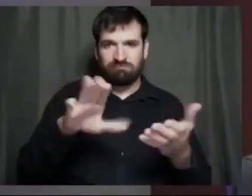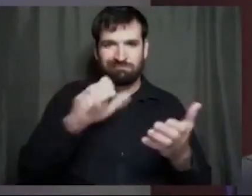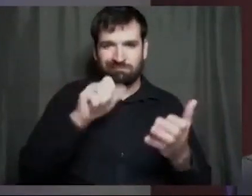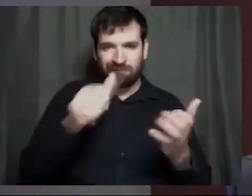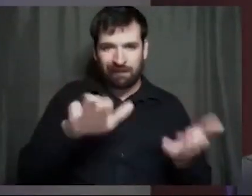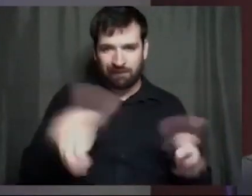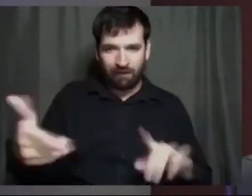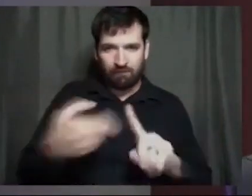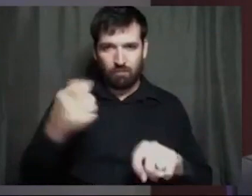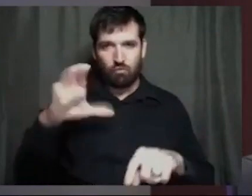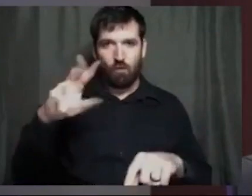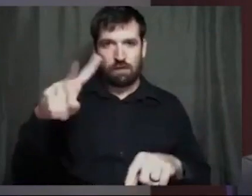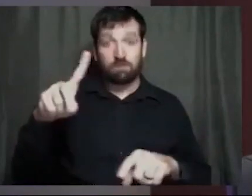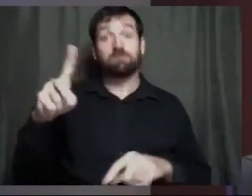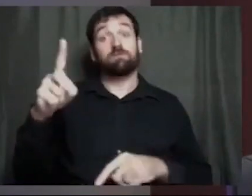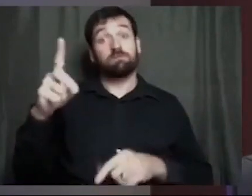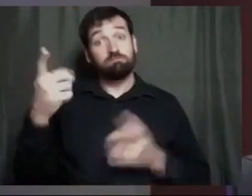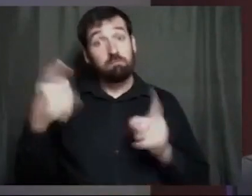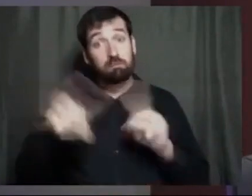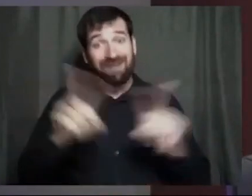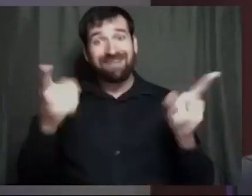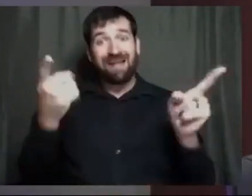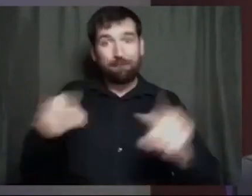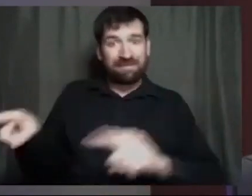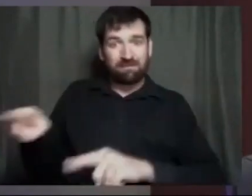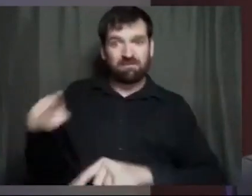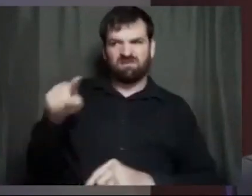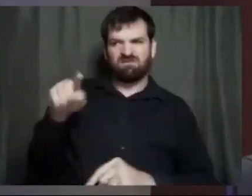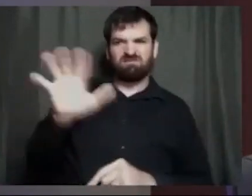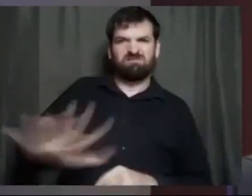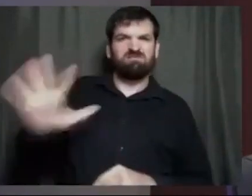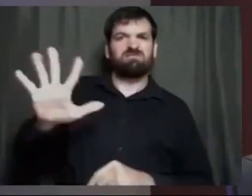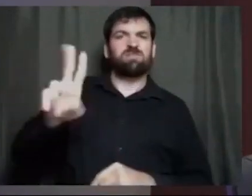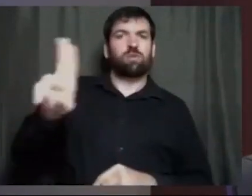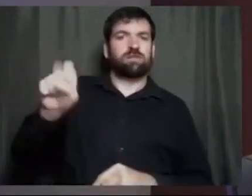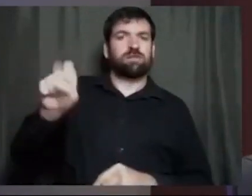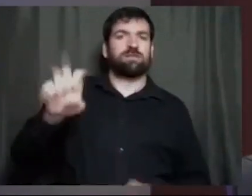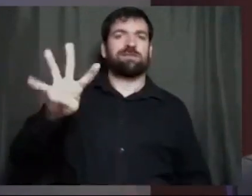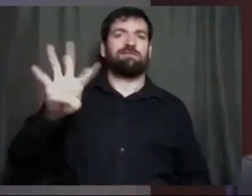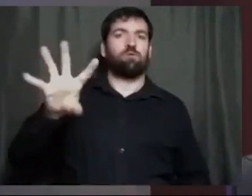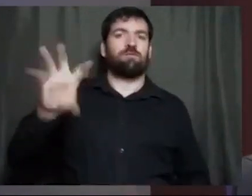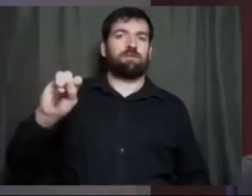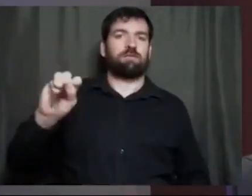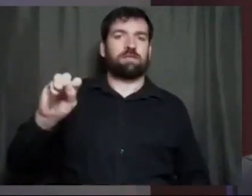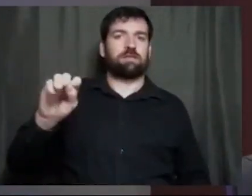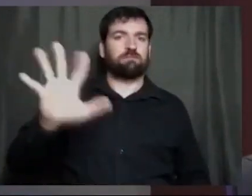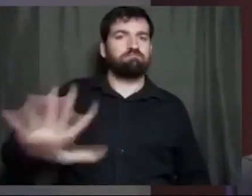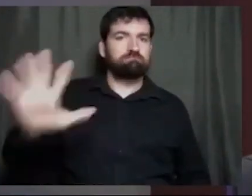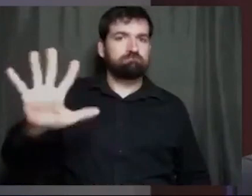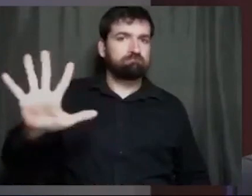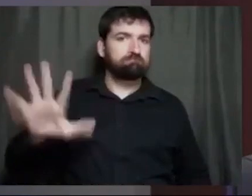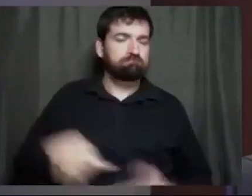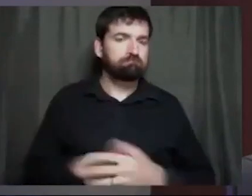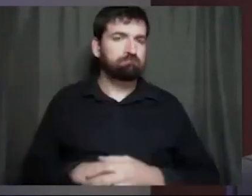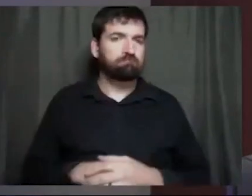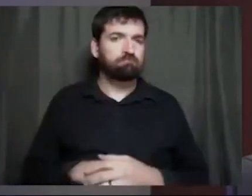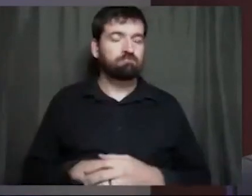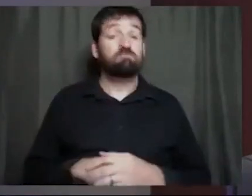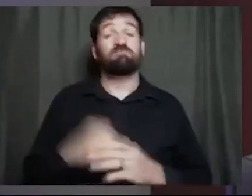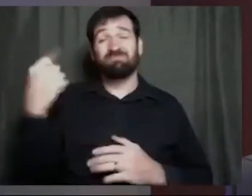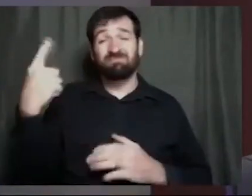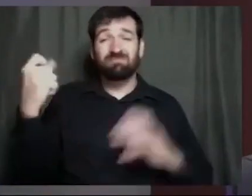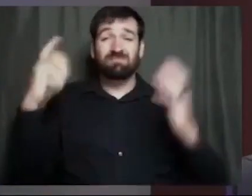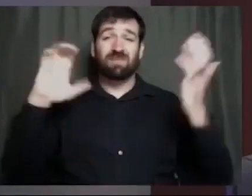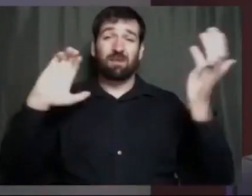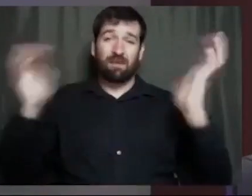had 450 some odd deaths nationally, and just as a kind of in a comparison, in an average year,